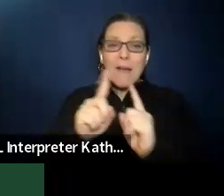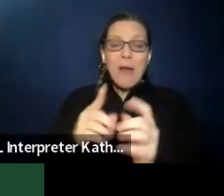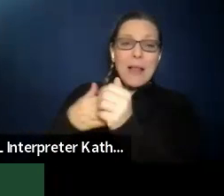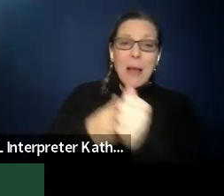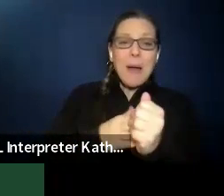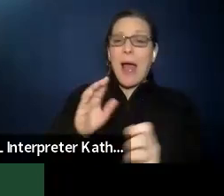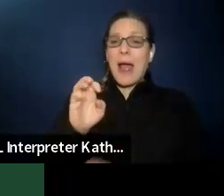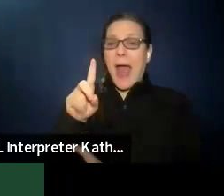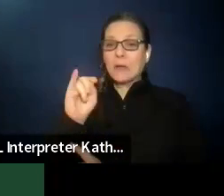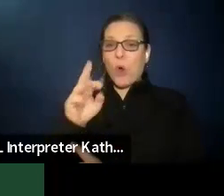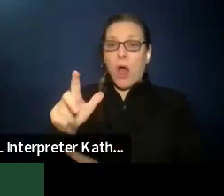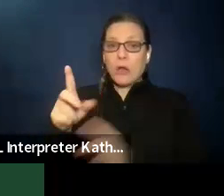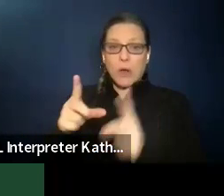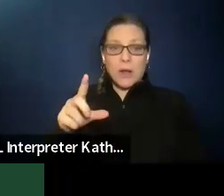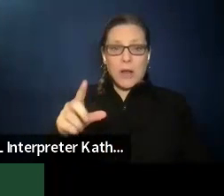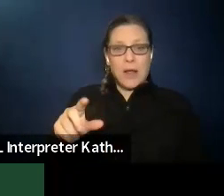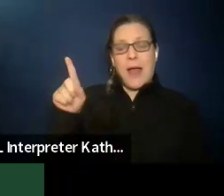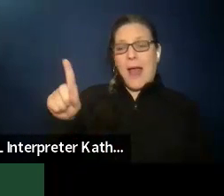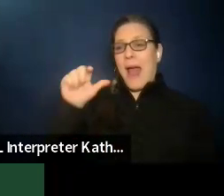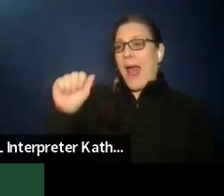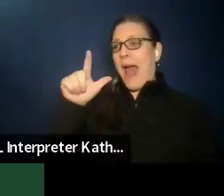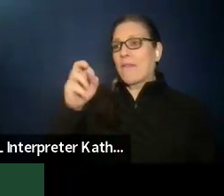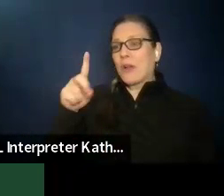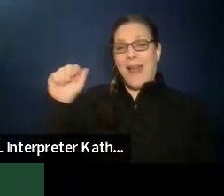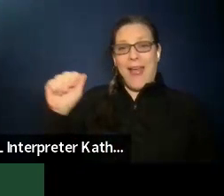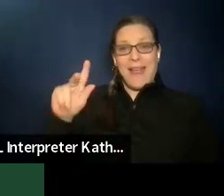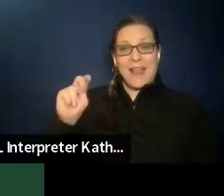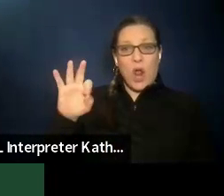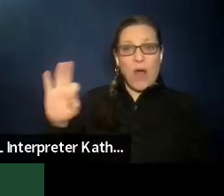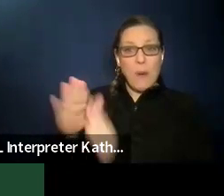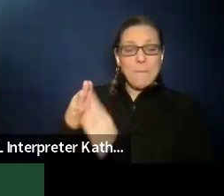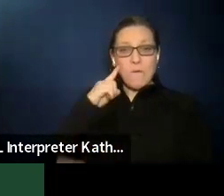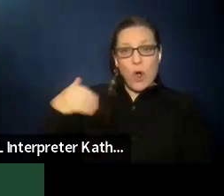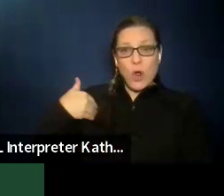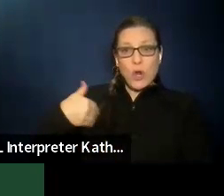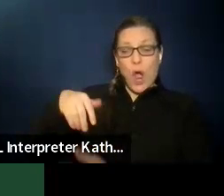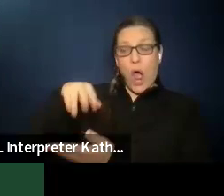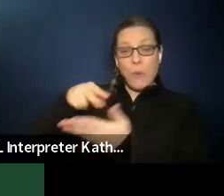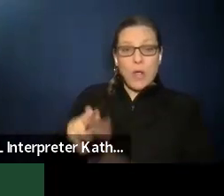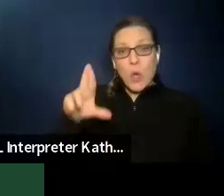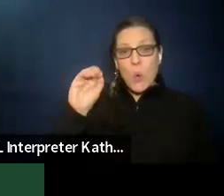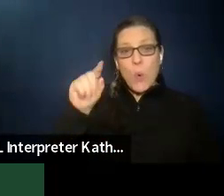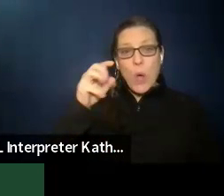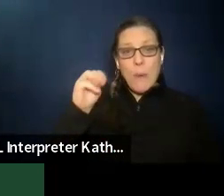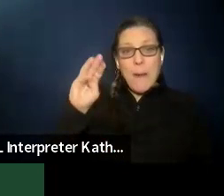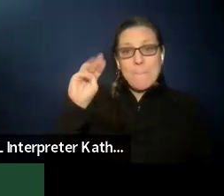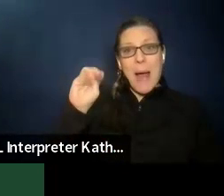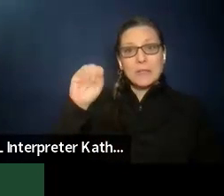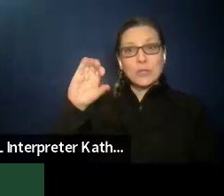by Editorial Director at Alfred A. Knopf Books for Young Readers, Rotem Moscovich. Take it away,